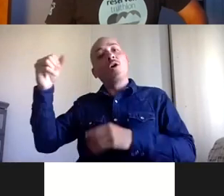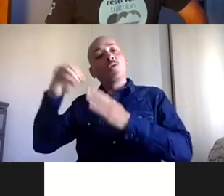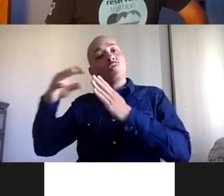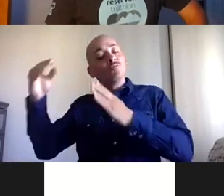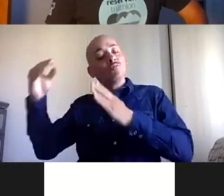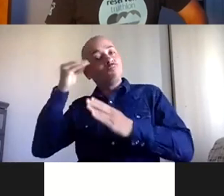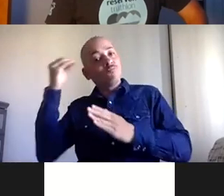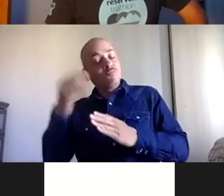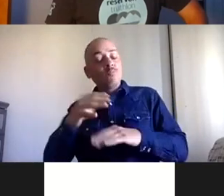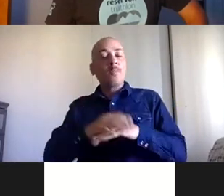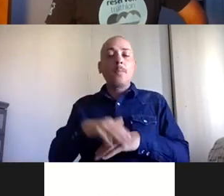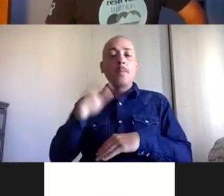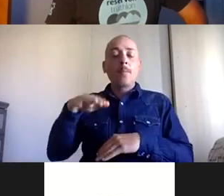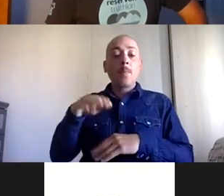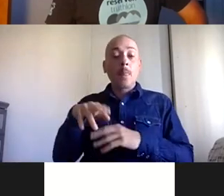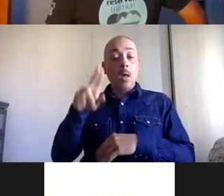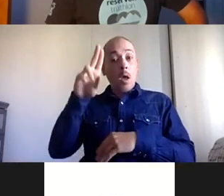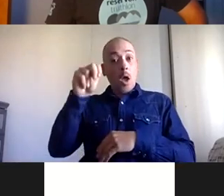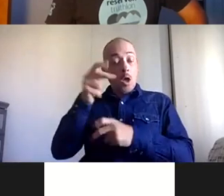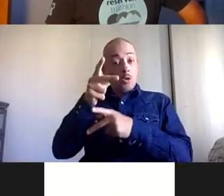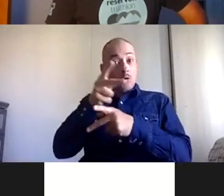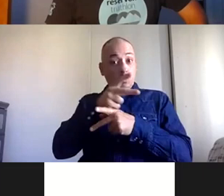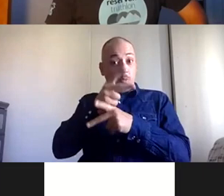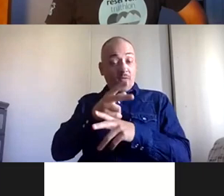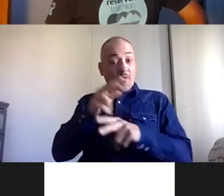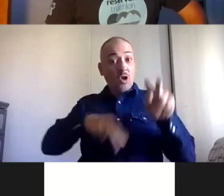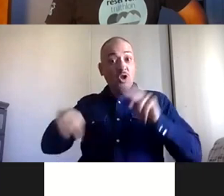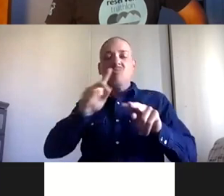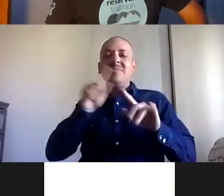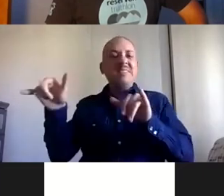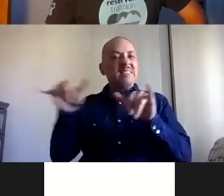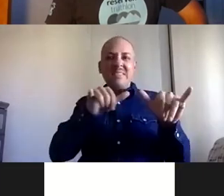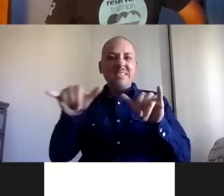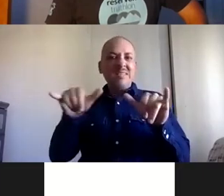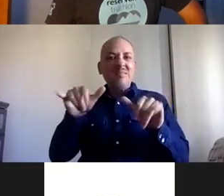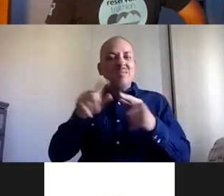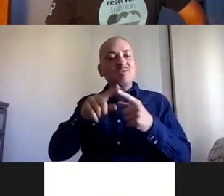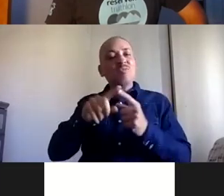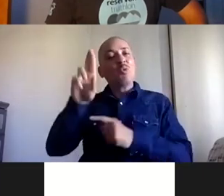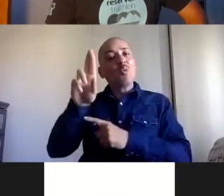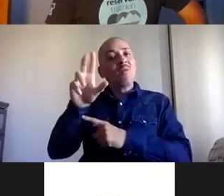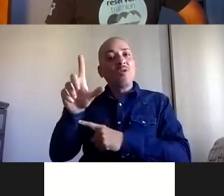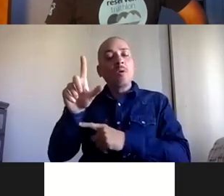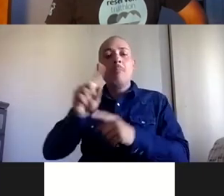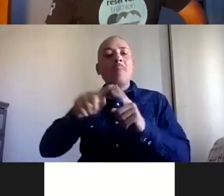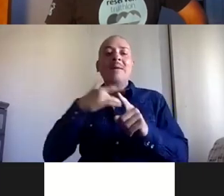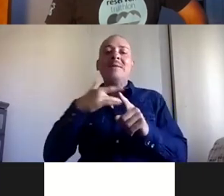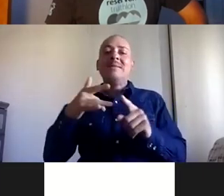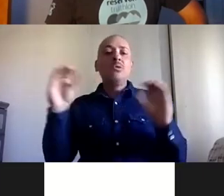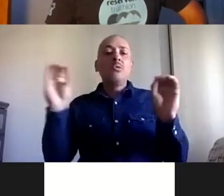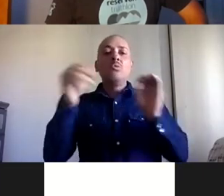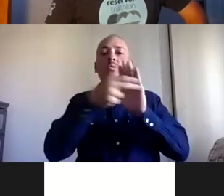So unsupervised learning, similar to reinforcement learning, usually you don't have labels, and